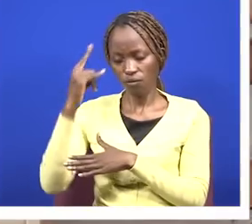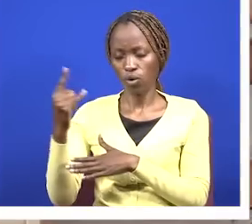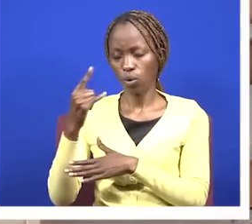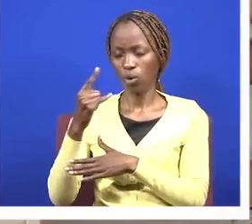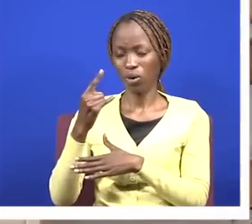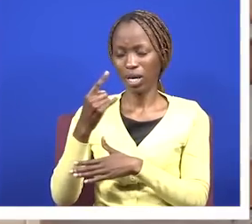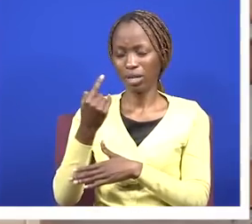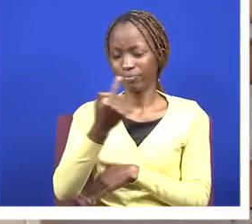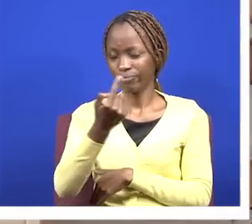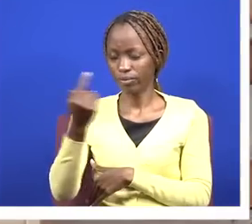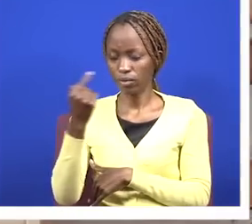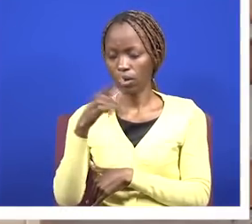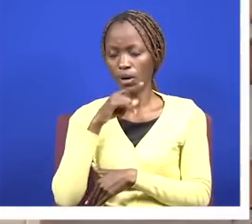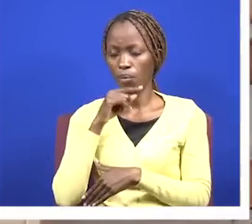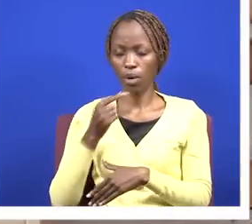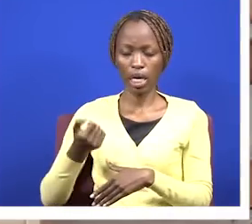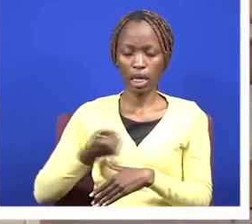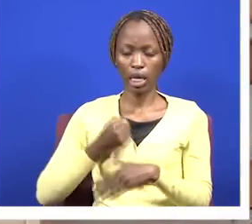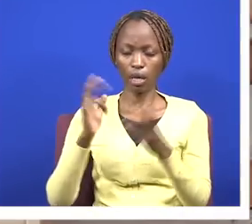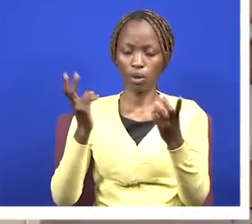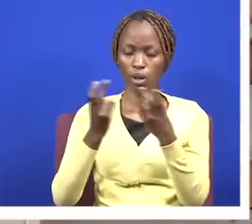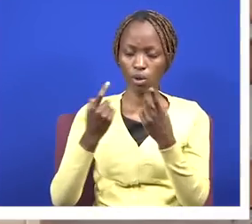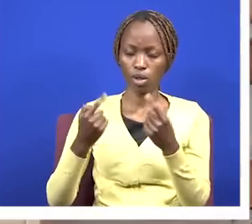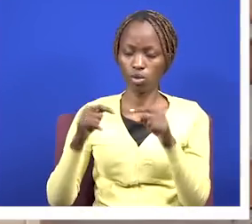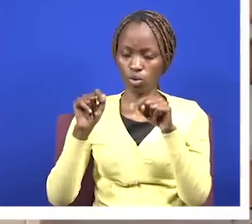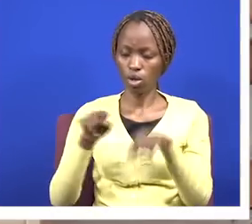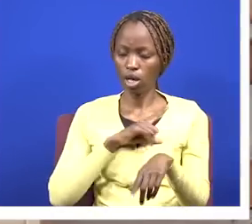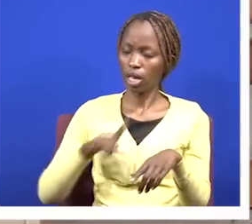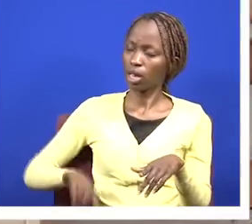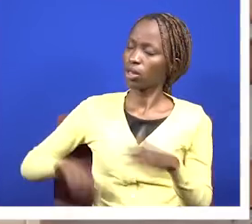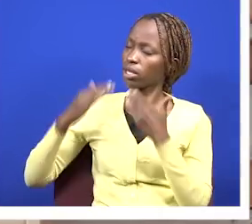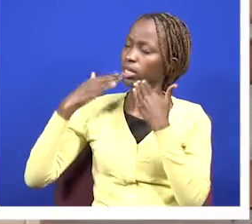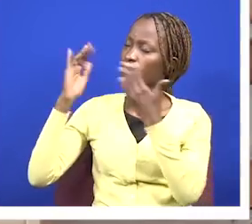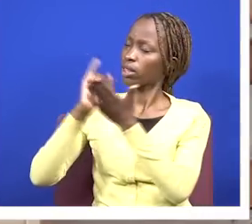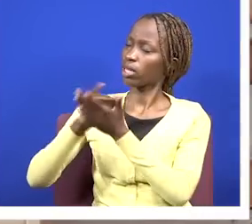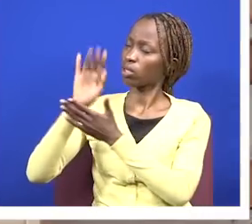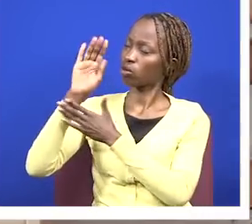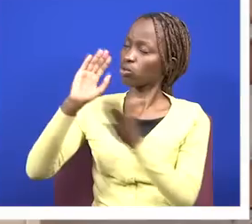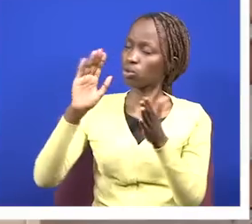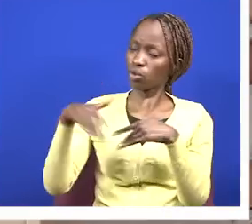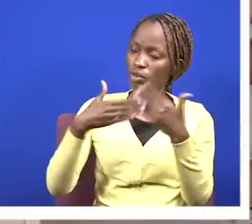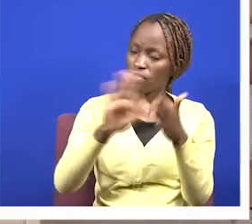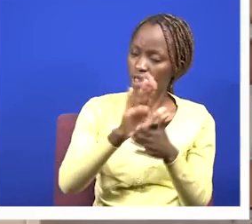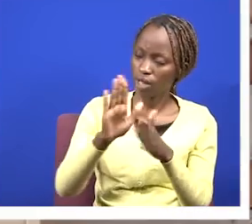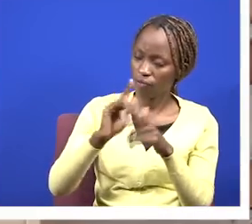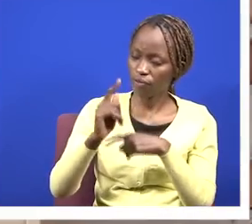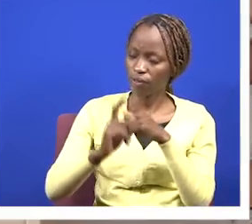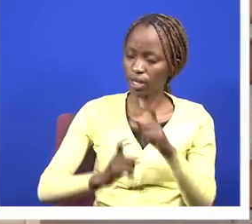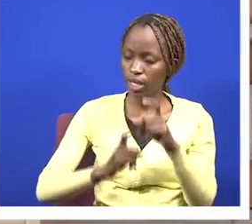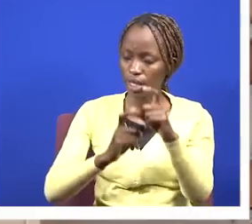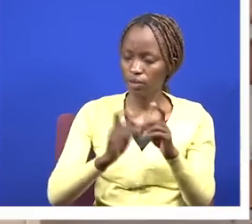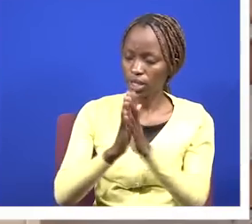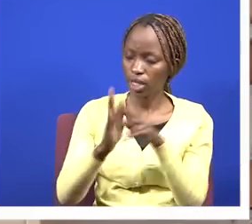listening in today. I thank you that you have given them gifts and talents so that they are able to accomplish